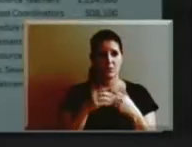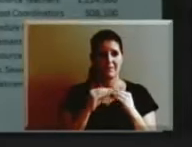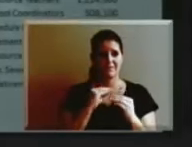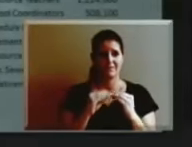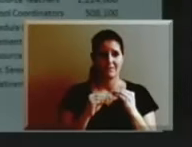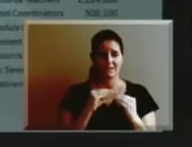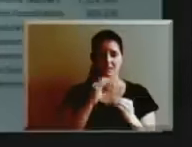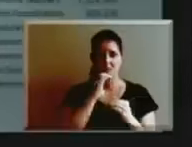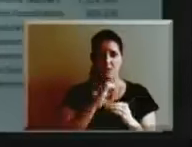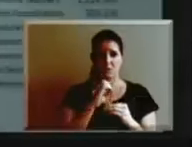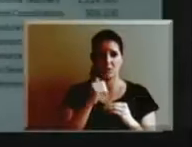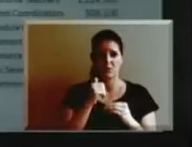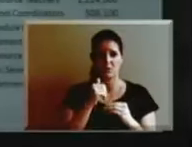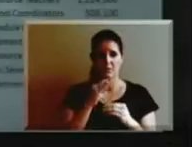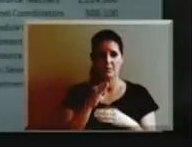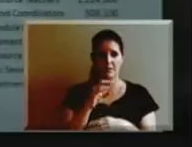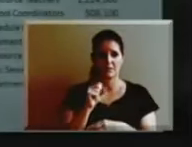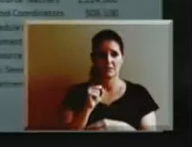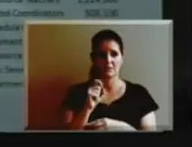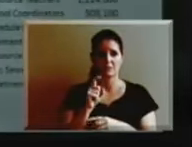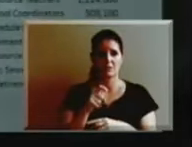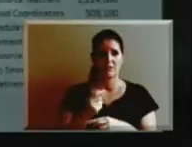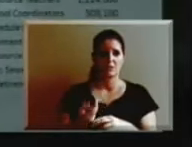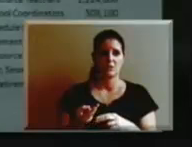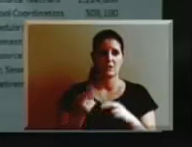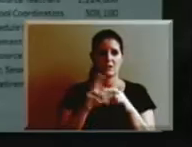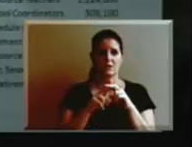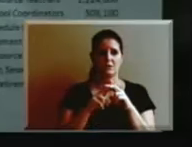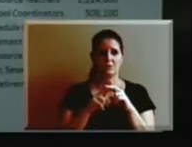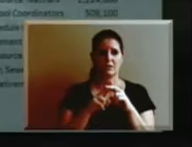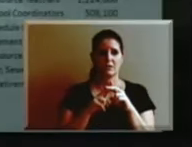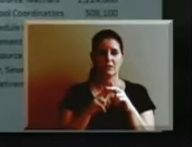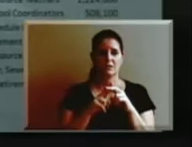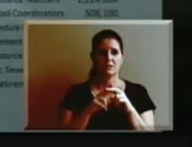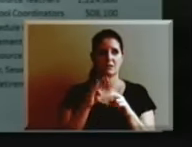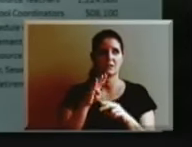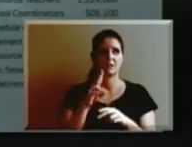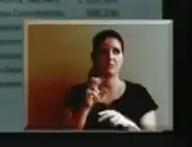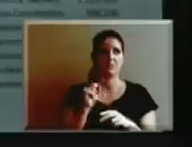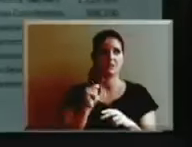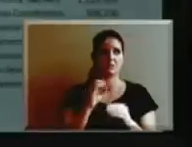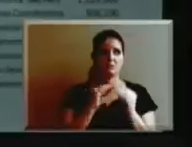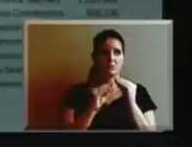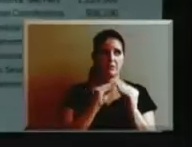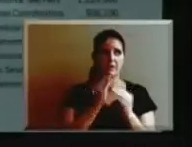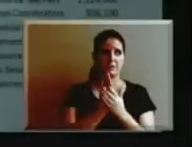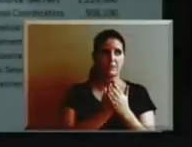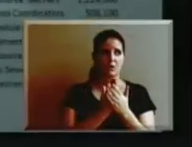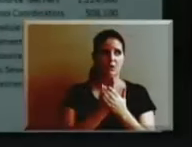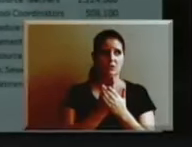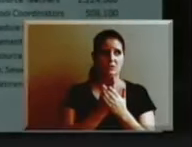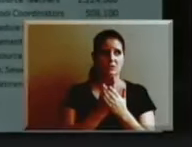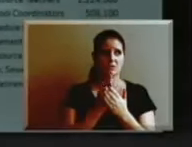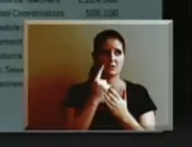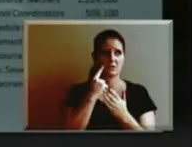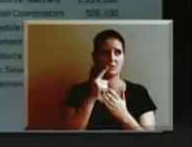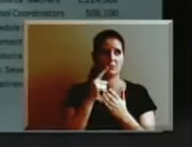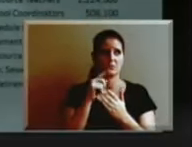the older buses. We've had to increase the bus repair parts $250,000. We also